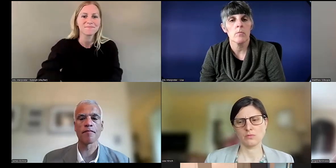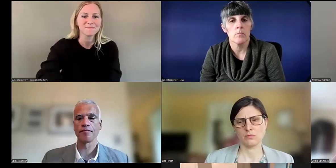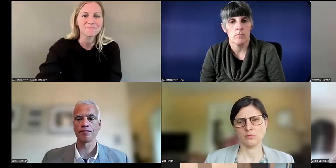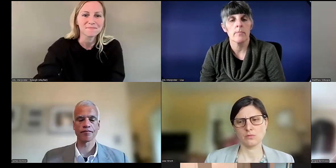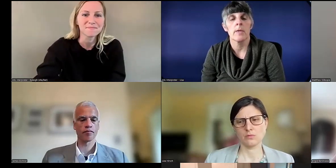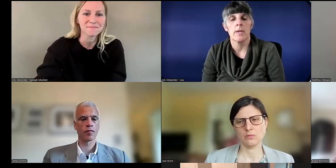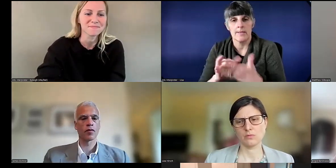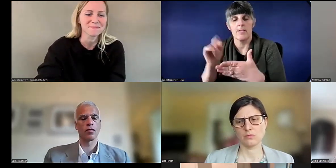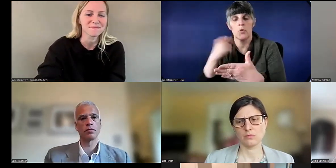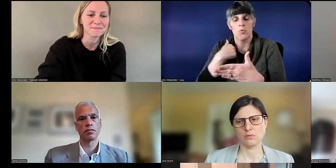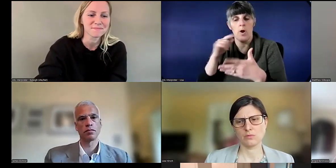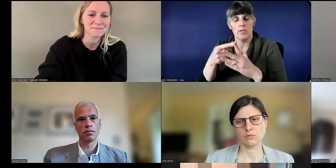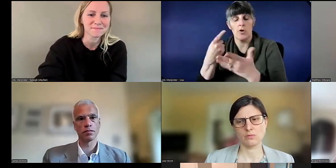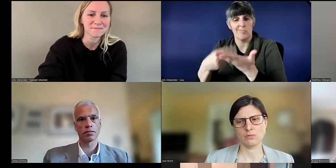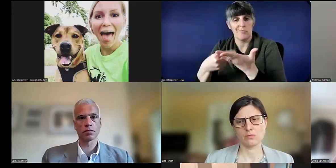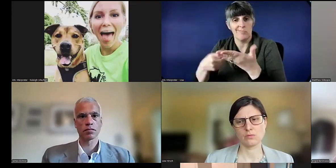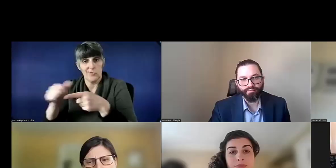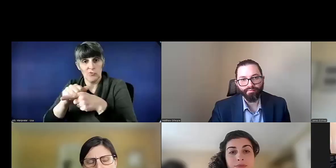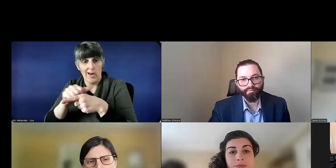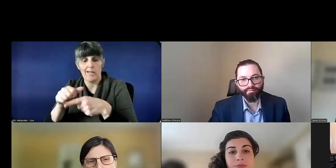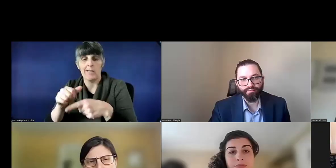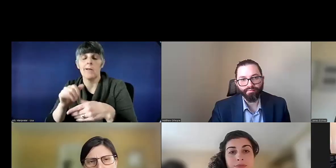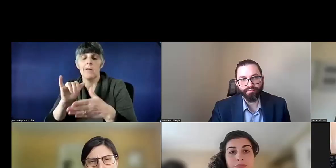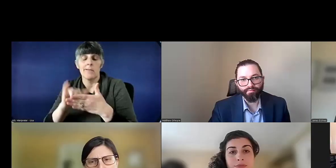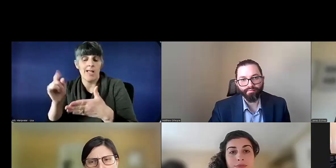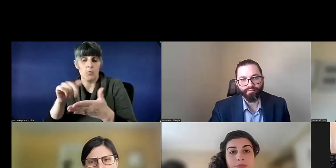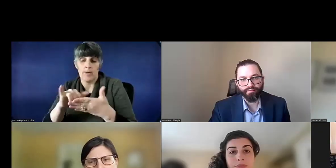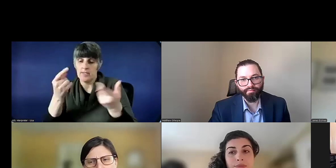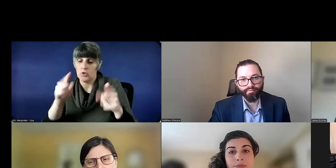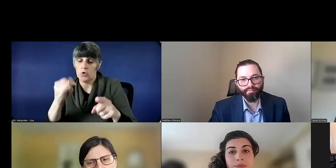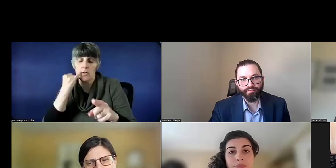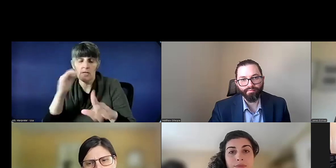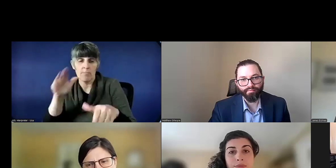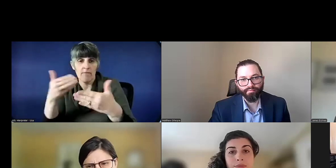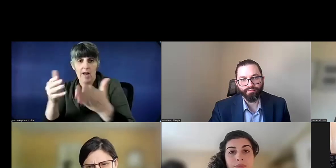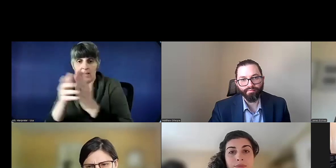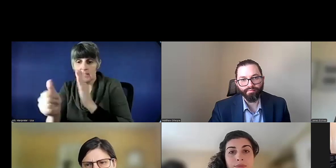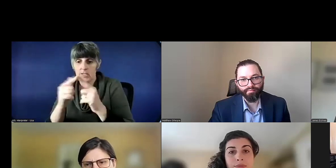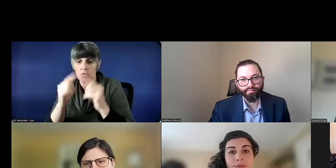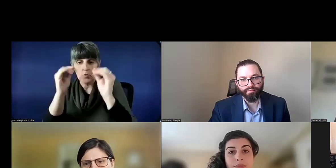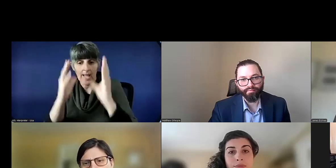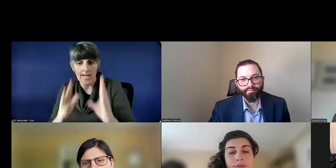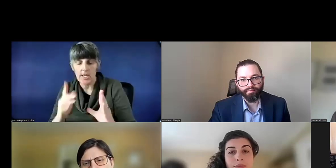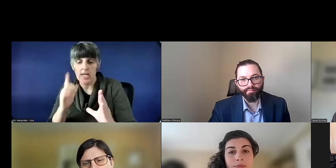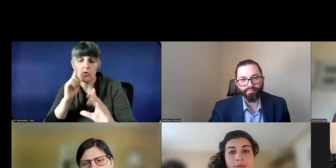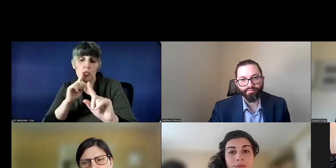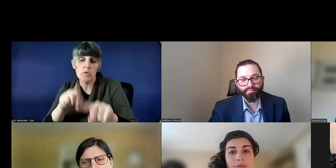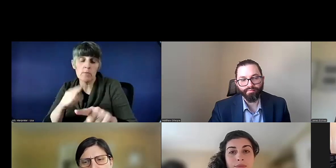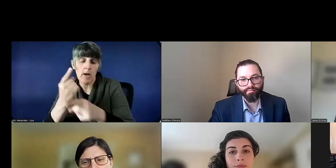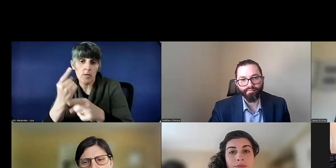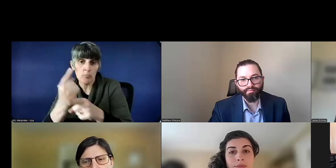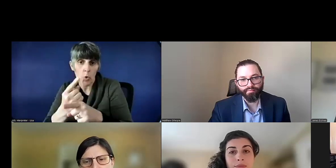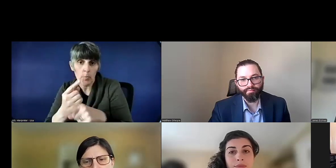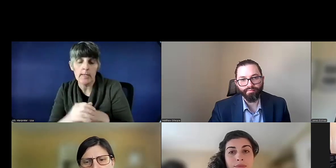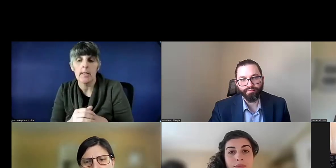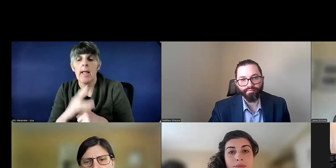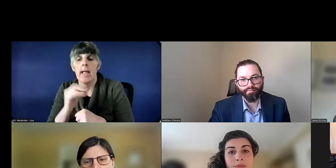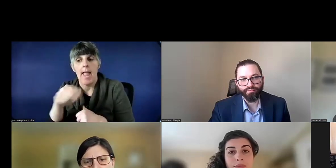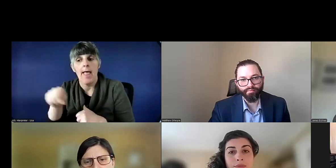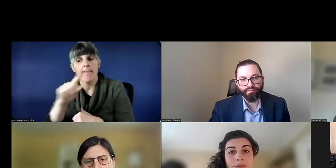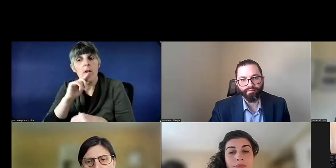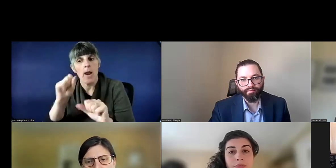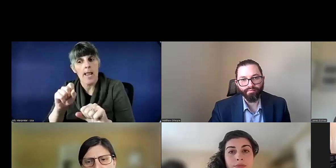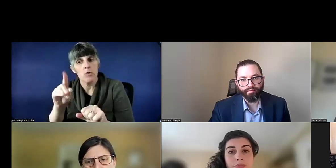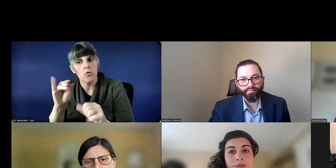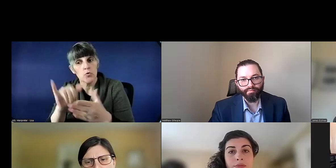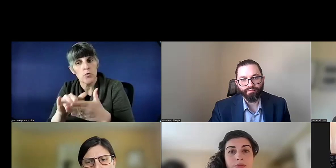that is where this occurs. When you start to get, give the skills to the educators to respond appropriately, and they are able to do